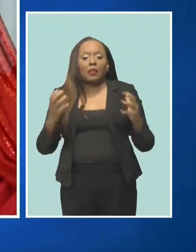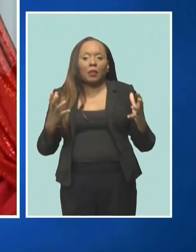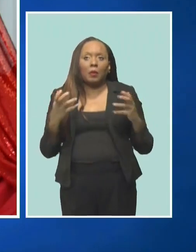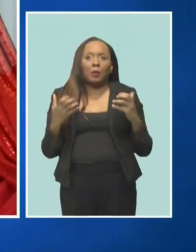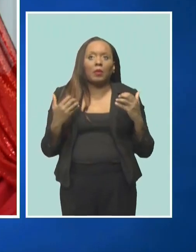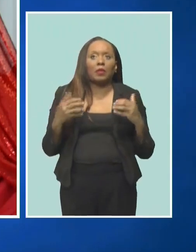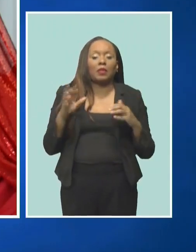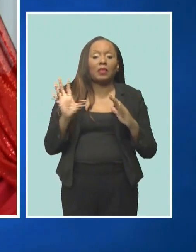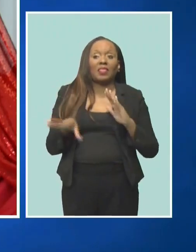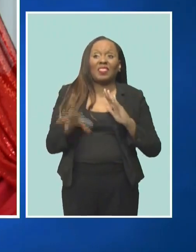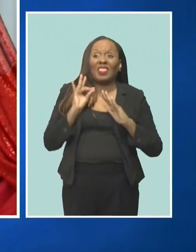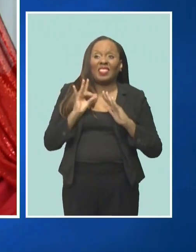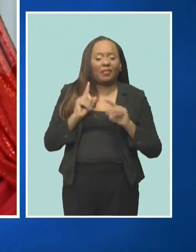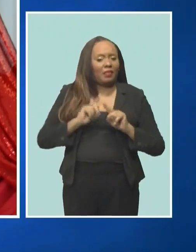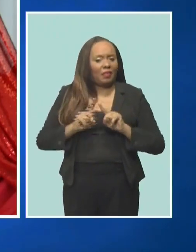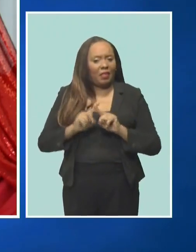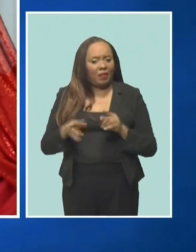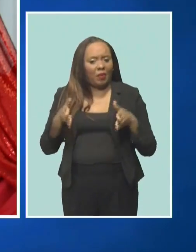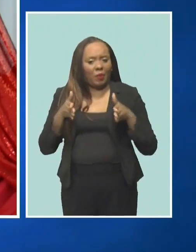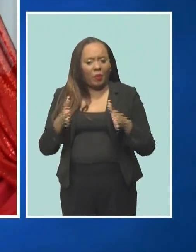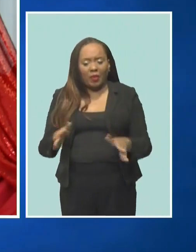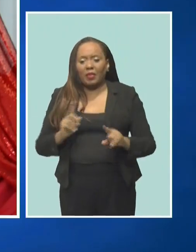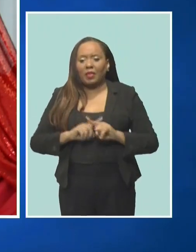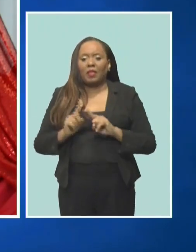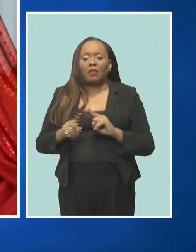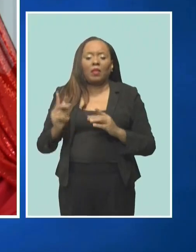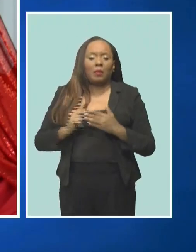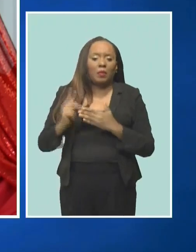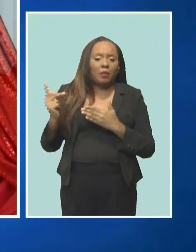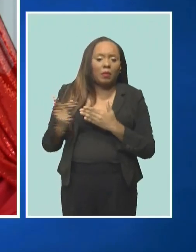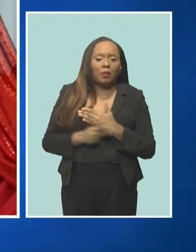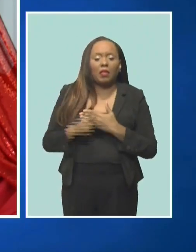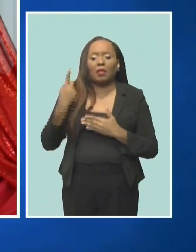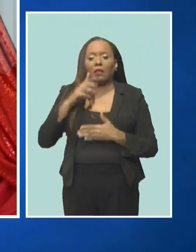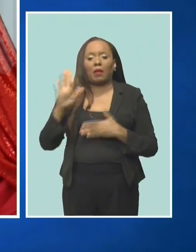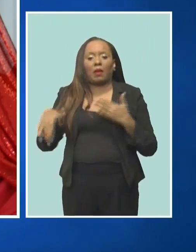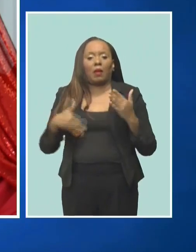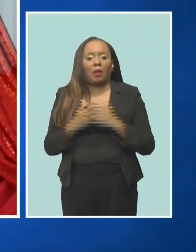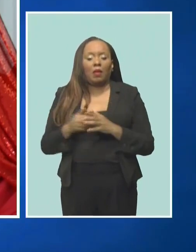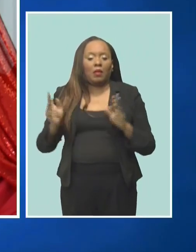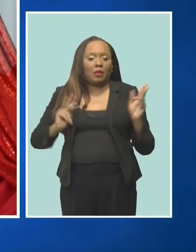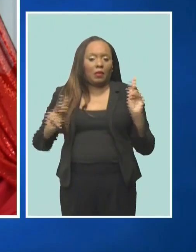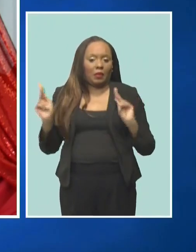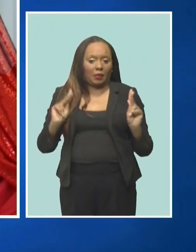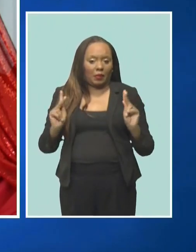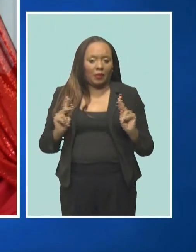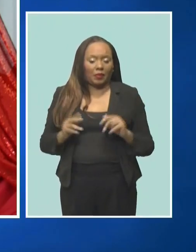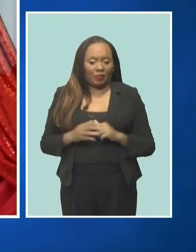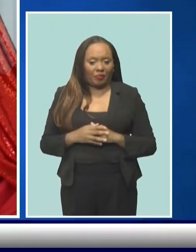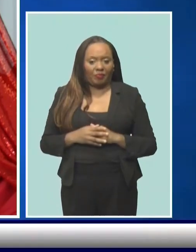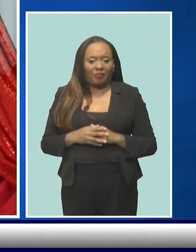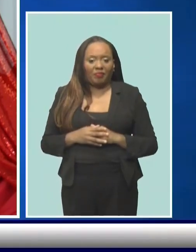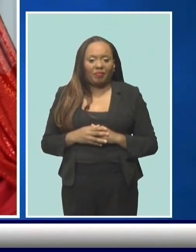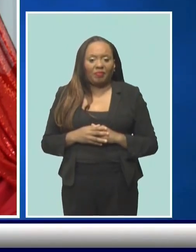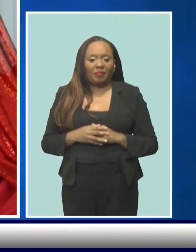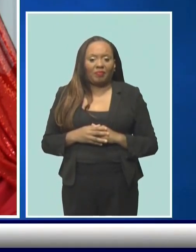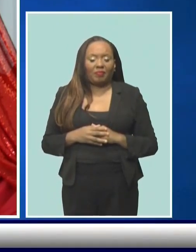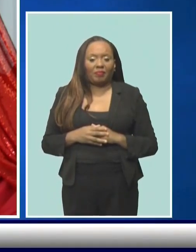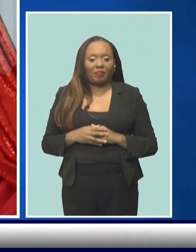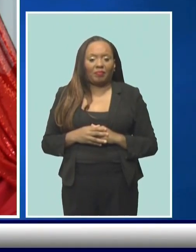to find different methodologies and programs of repair for all involved. But what we now need to